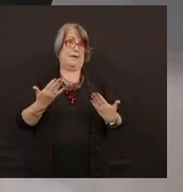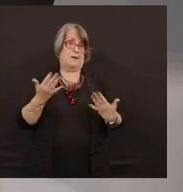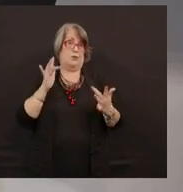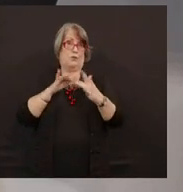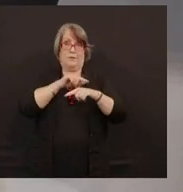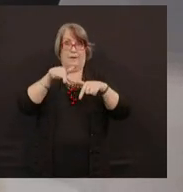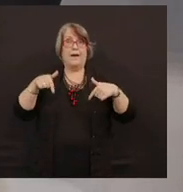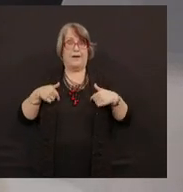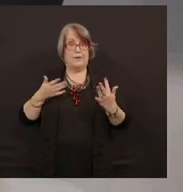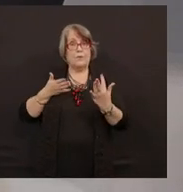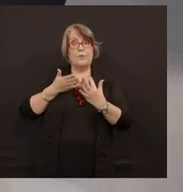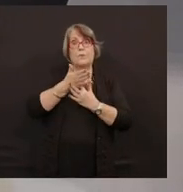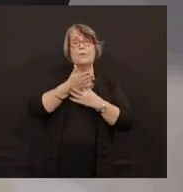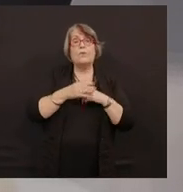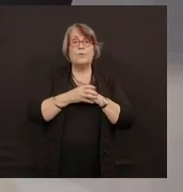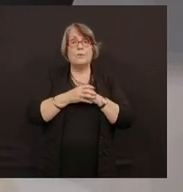contact us through